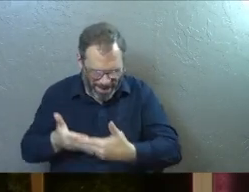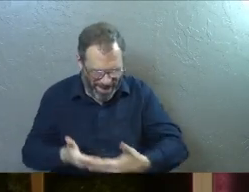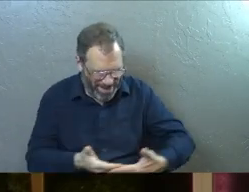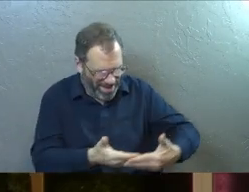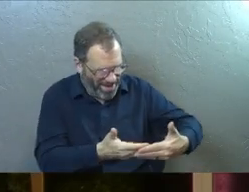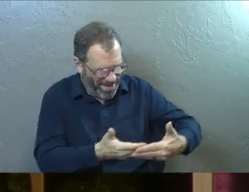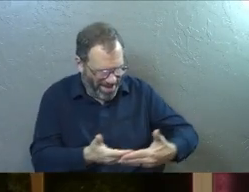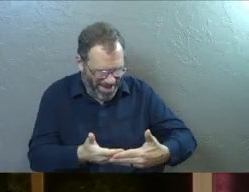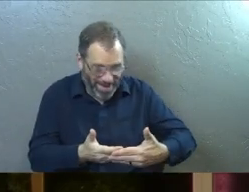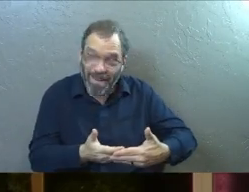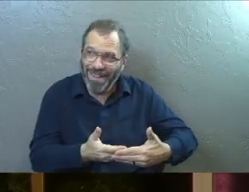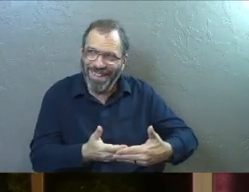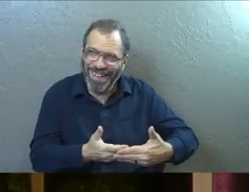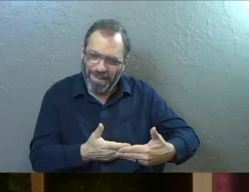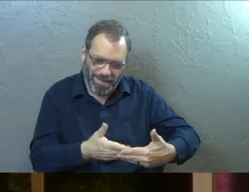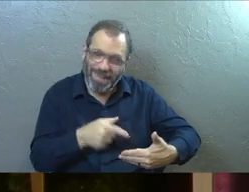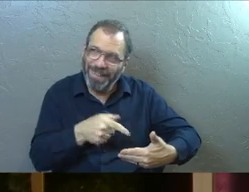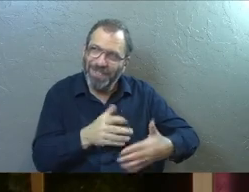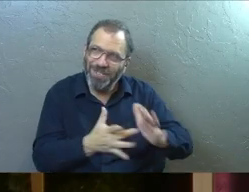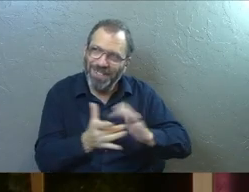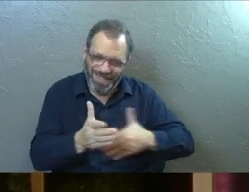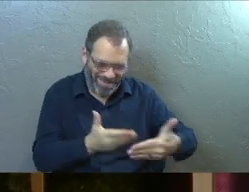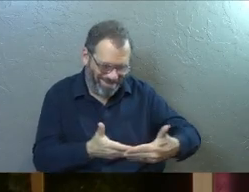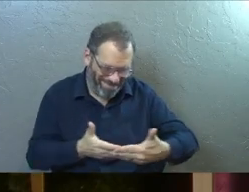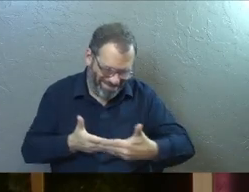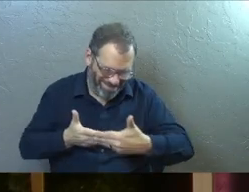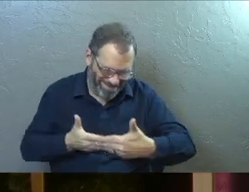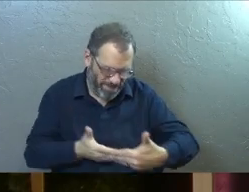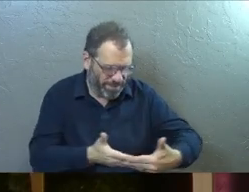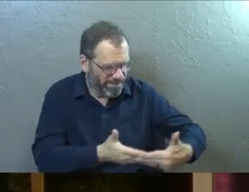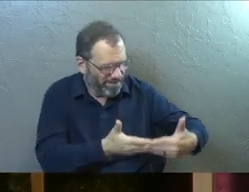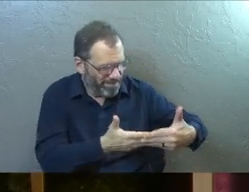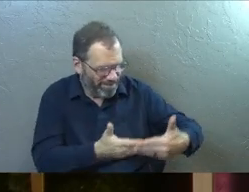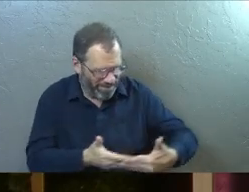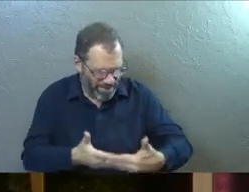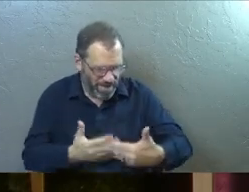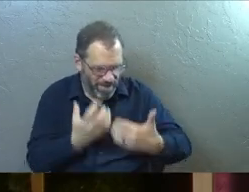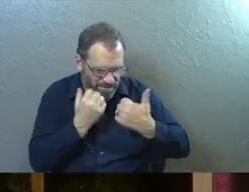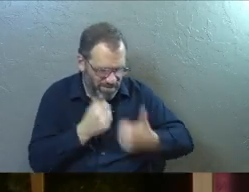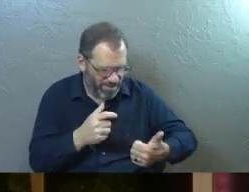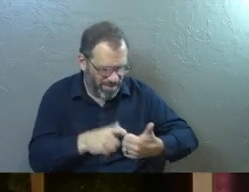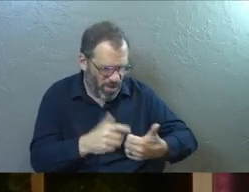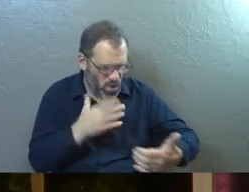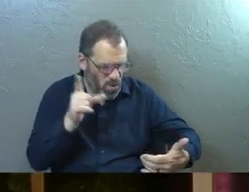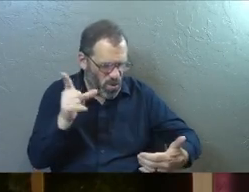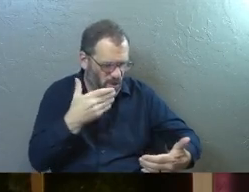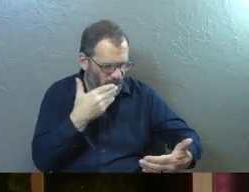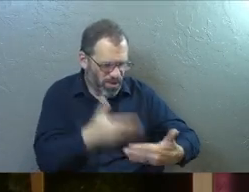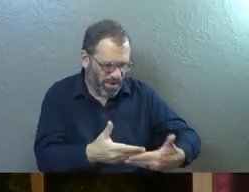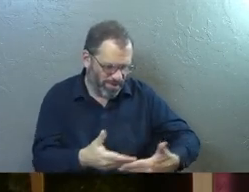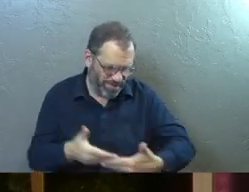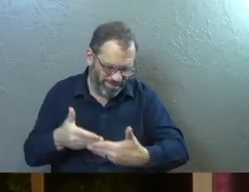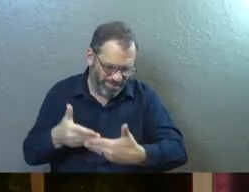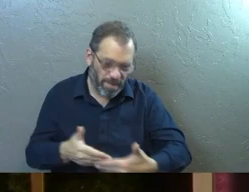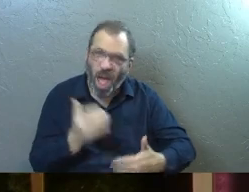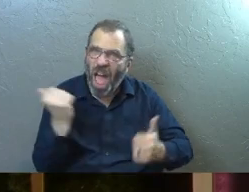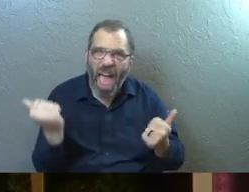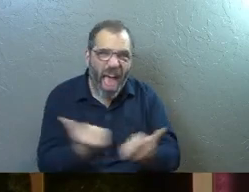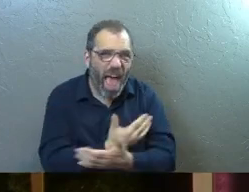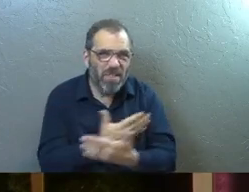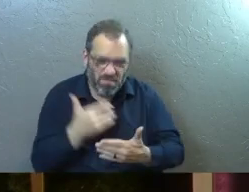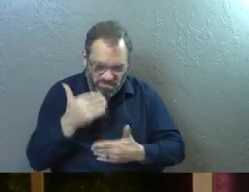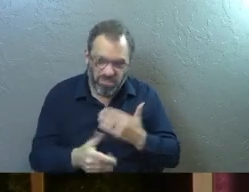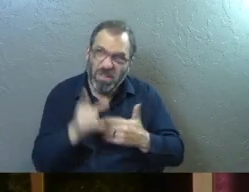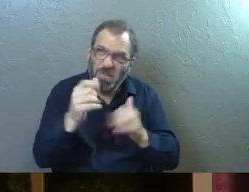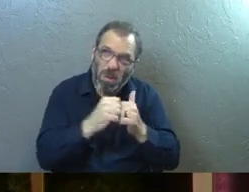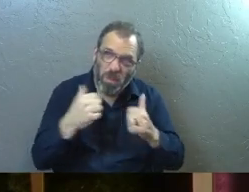everybody recognizes what this moment is, and she recognizes the significance of the moment, and she goes, how good is God? Every step of the way,